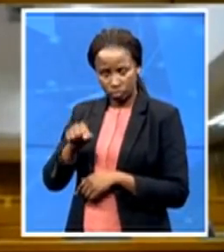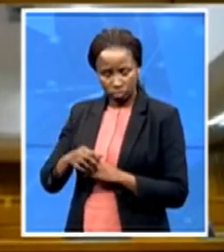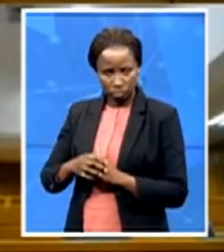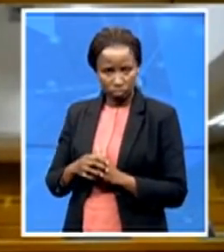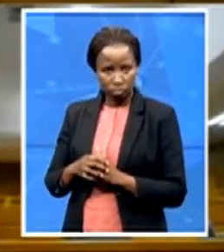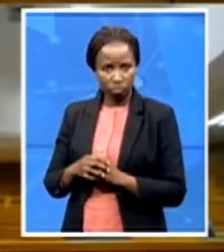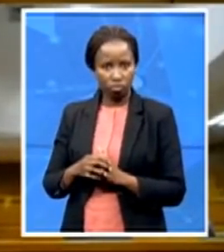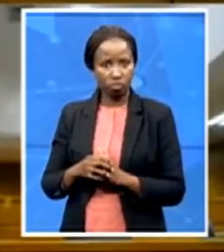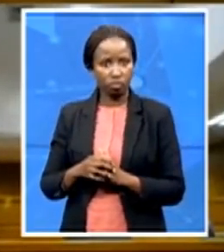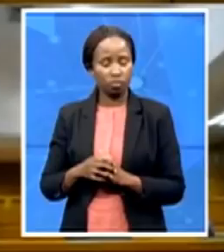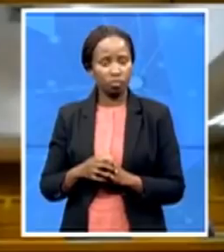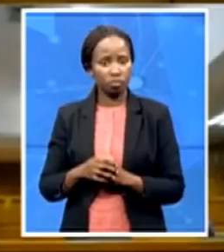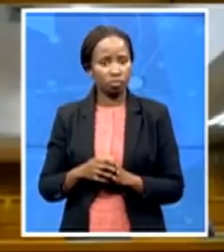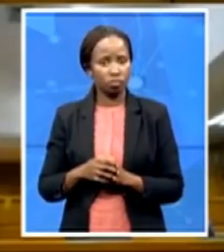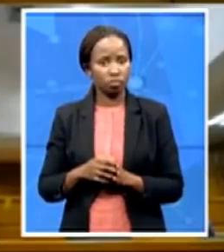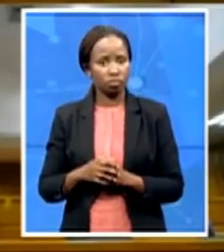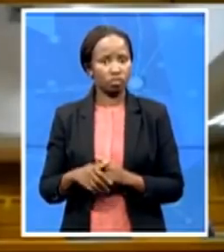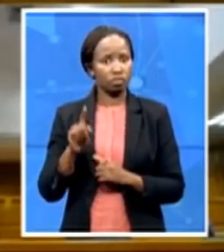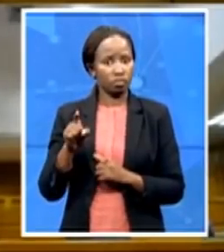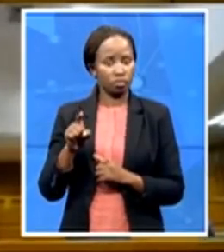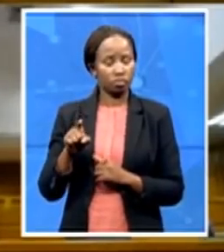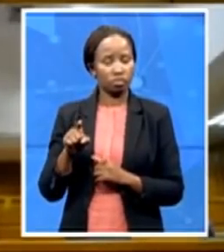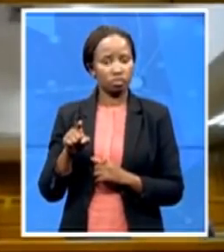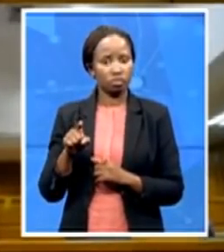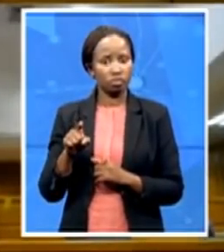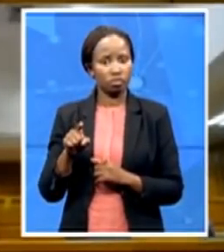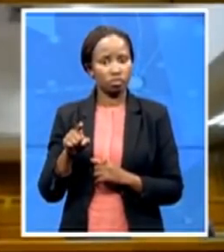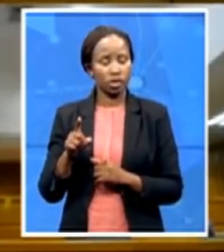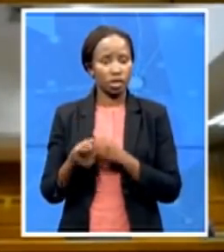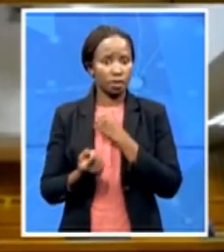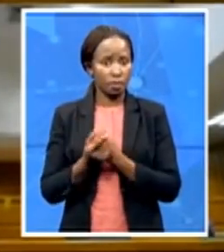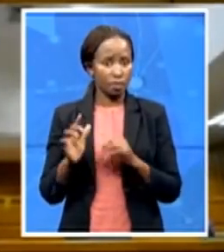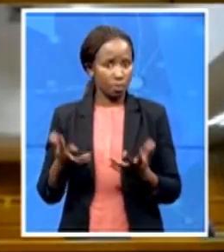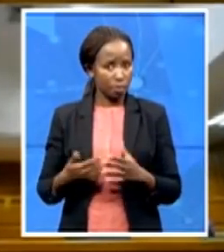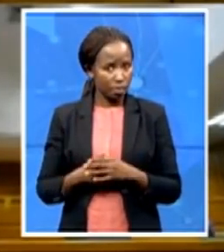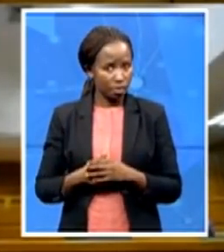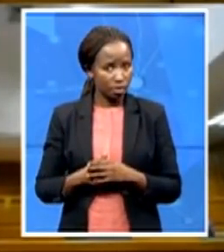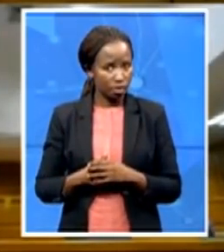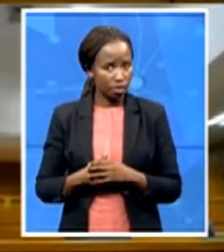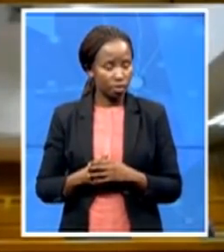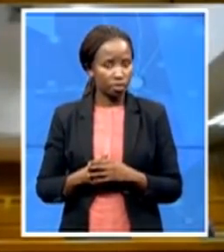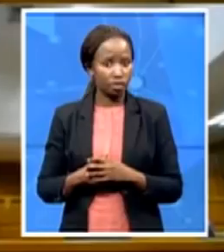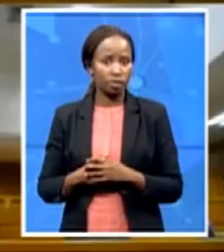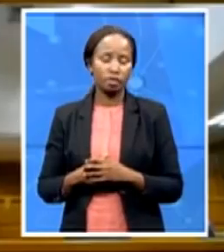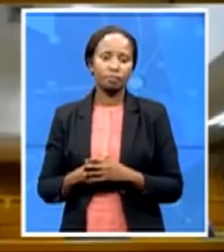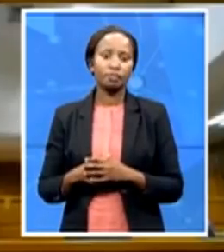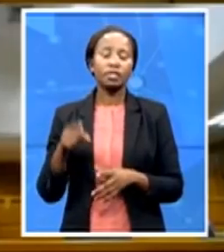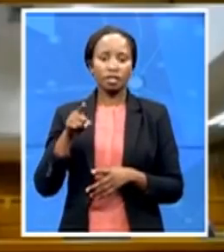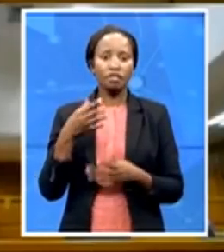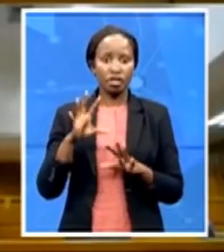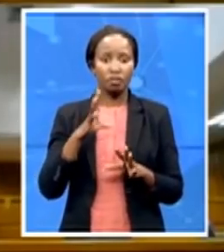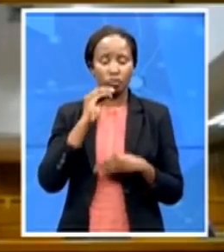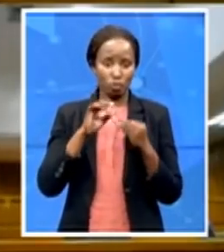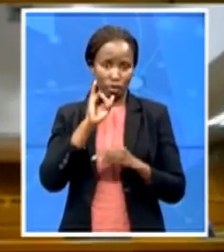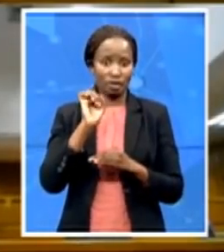contention yields the absurdity to which I've just referred. There's no need to